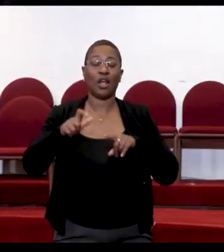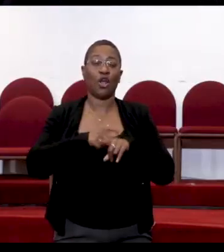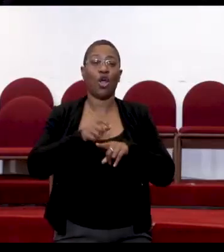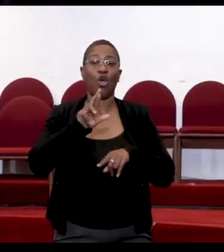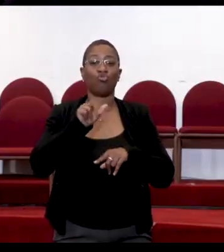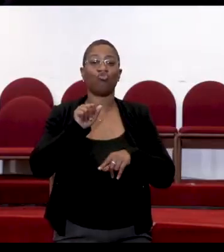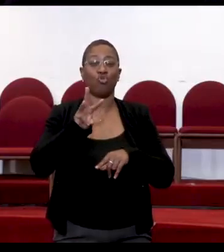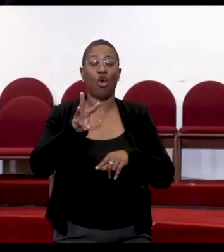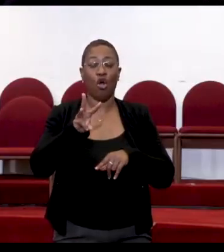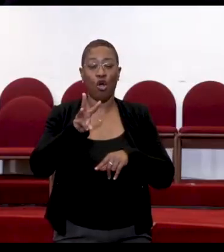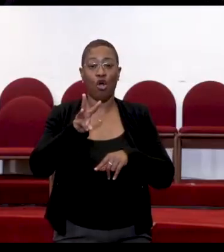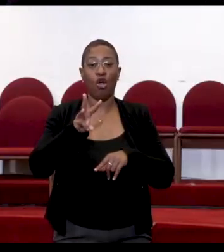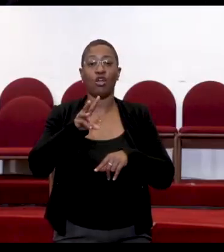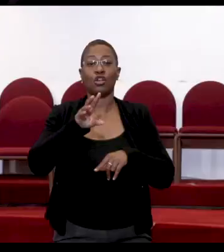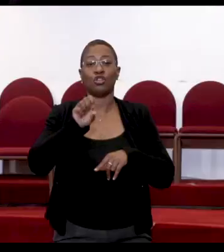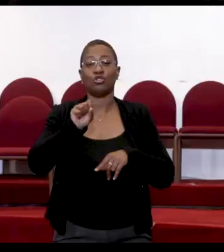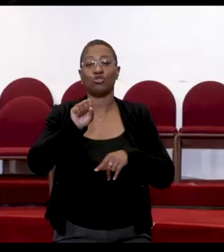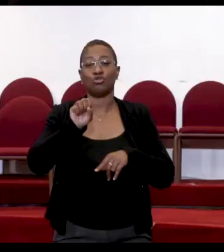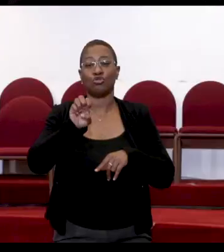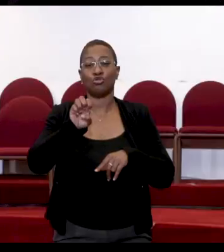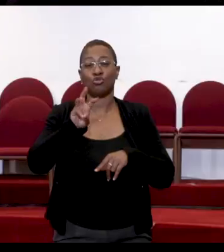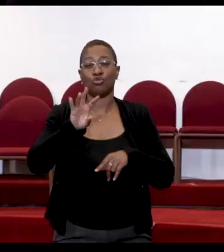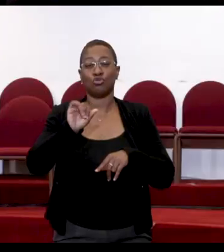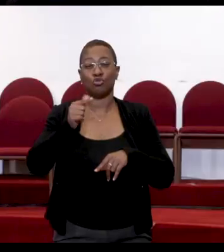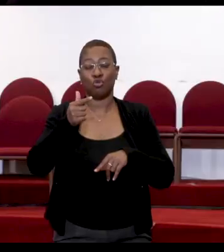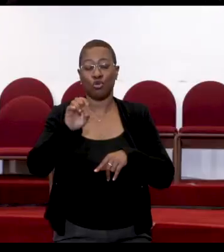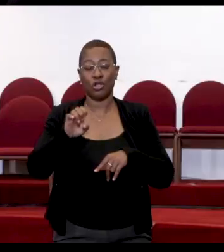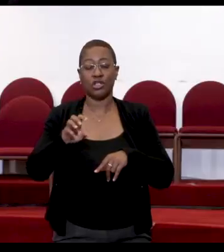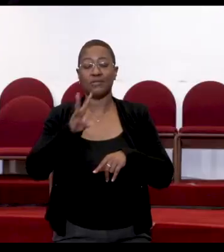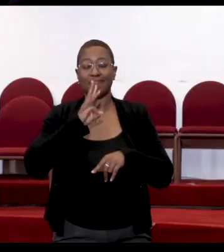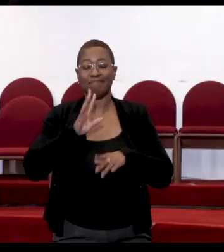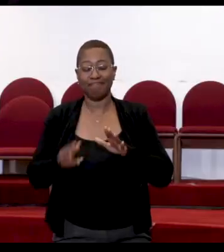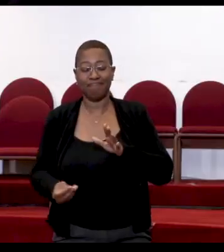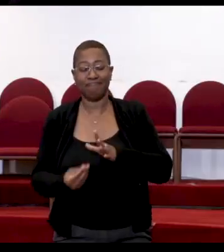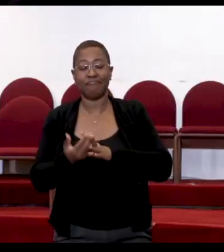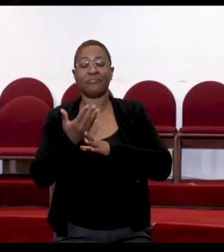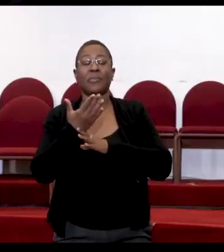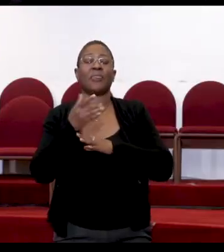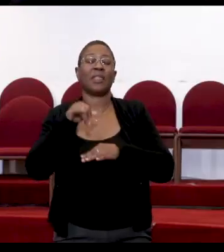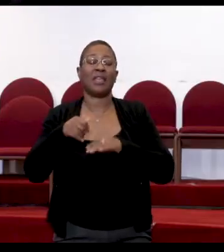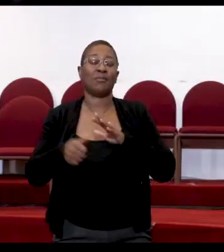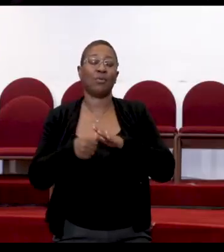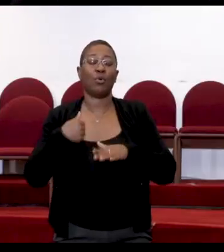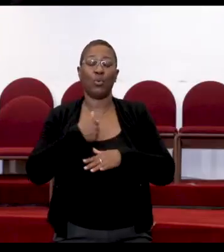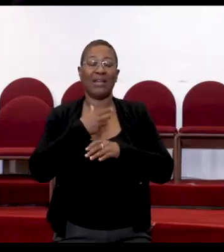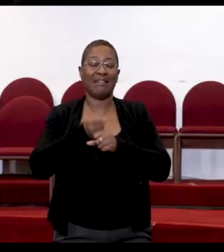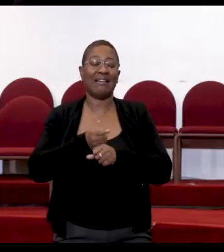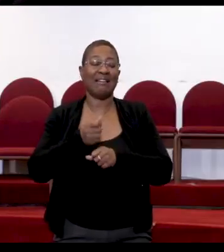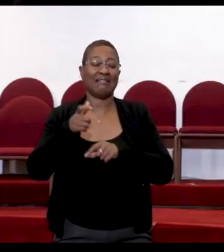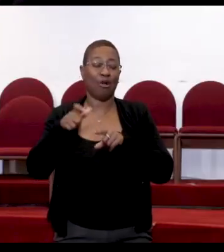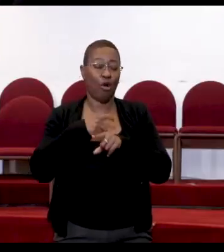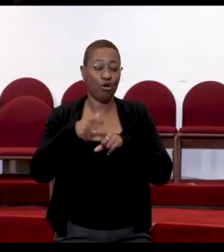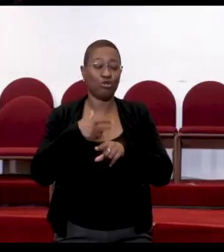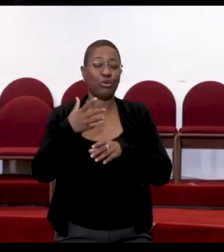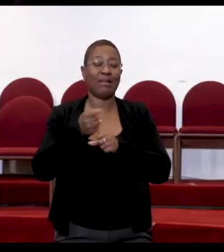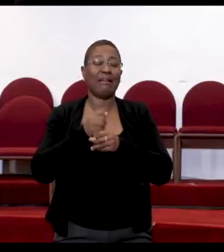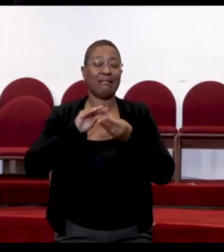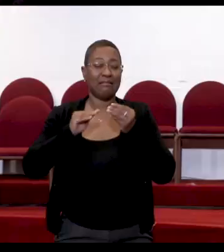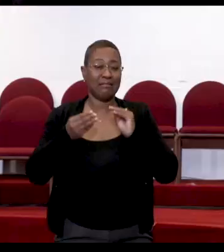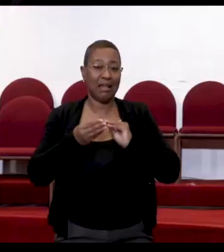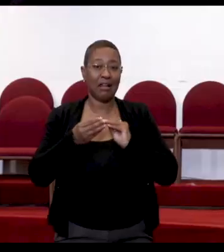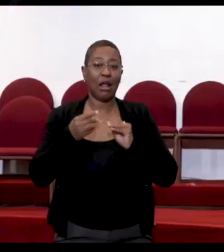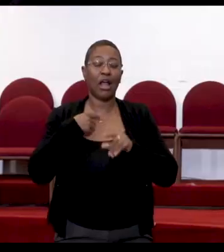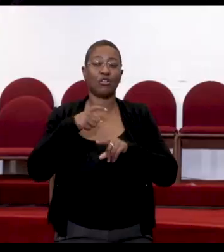basement. We get calls. We have the data. I talk to Director Brown all the time. So